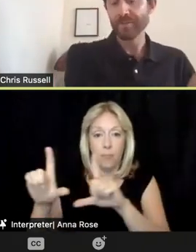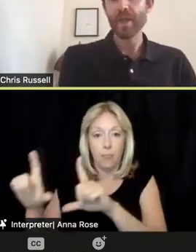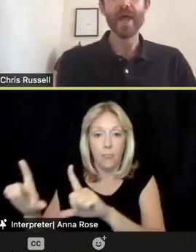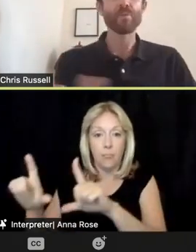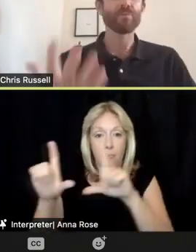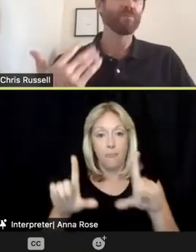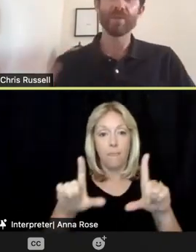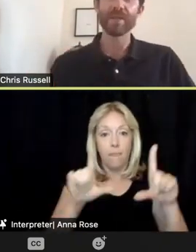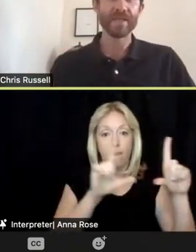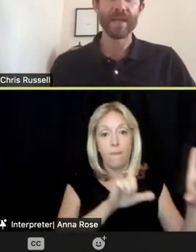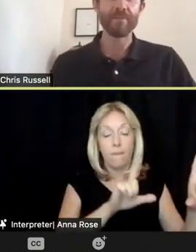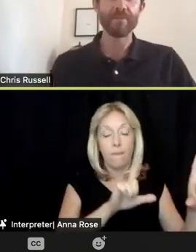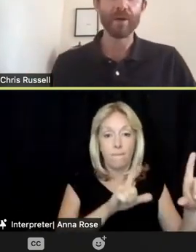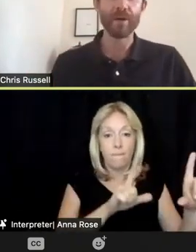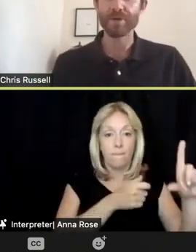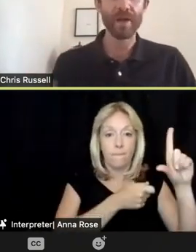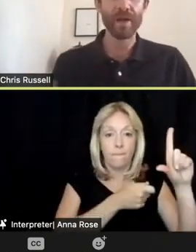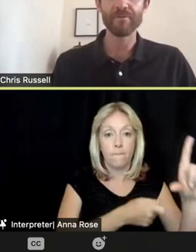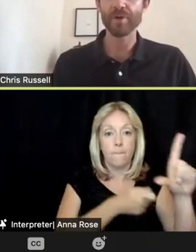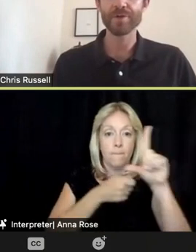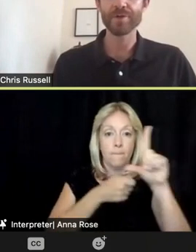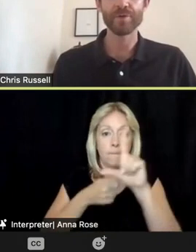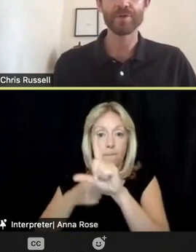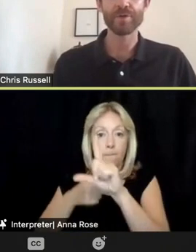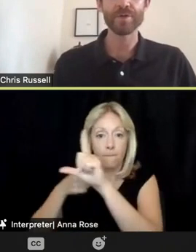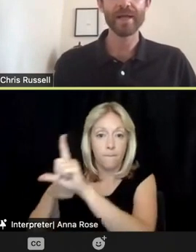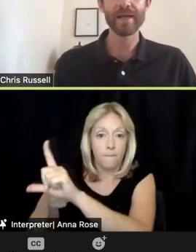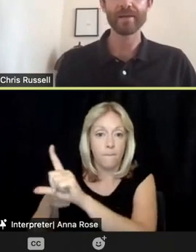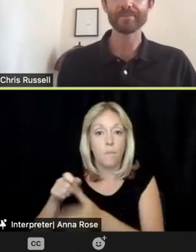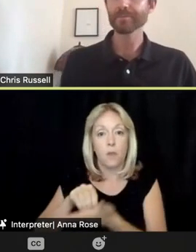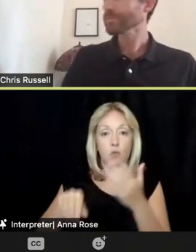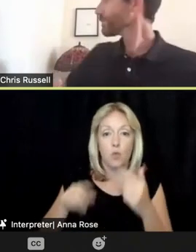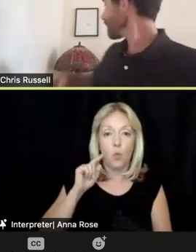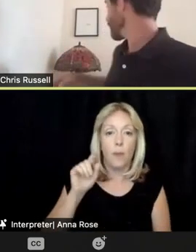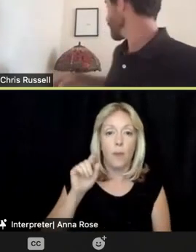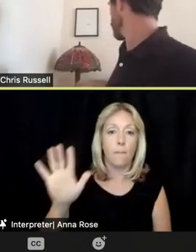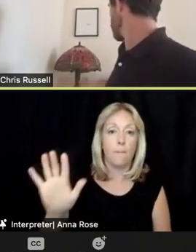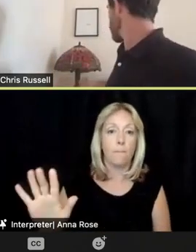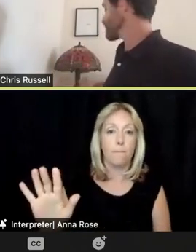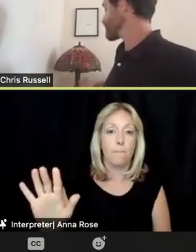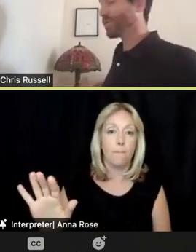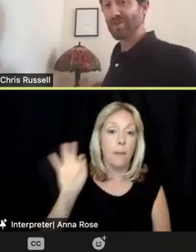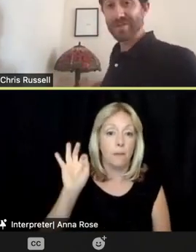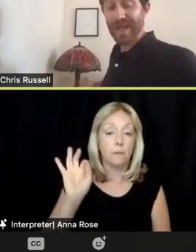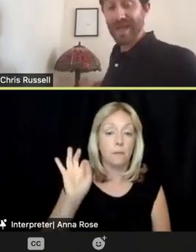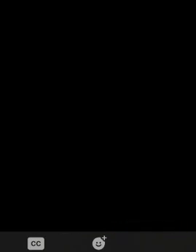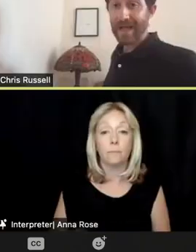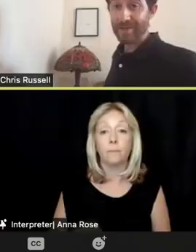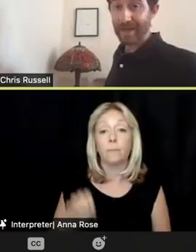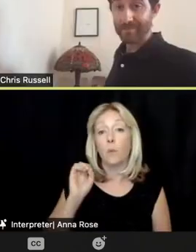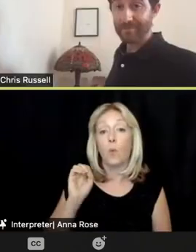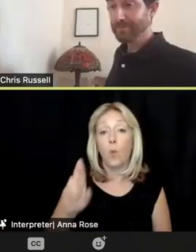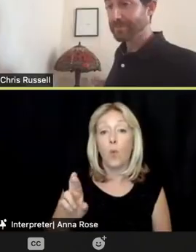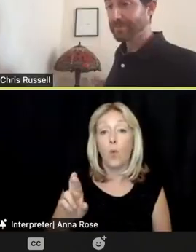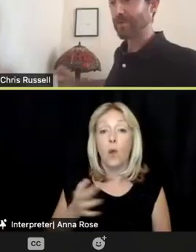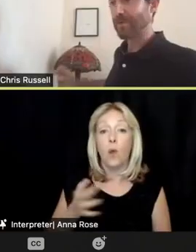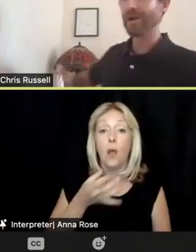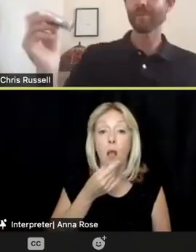symbols. And in the same way, you're just waiting for your student to select it. You could also use a